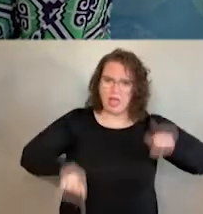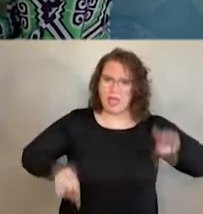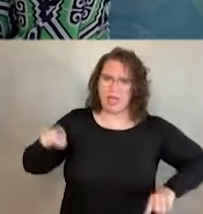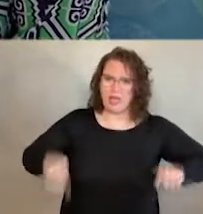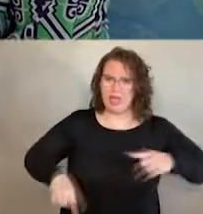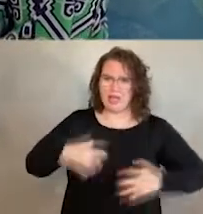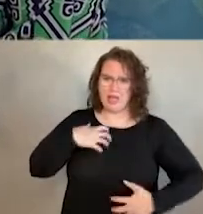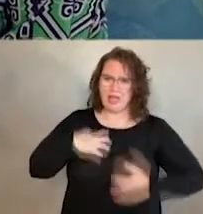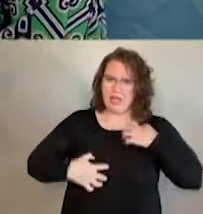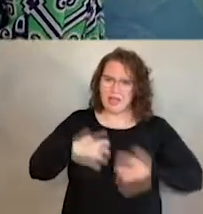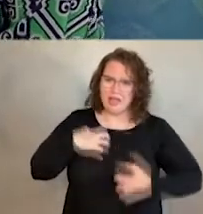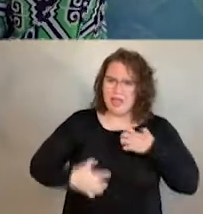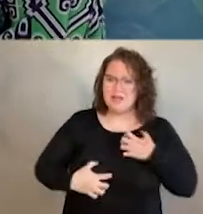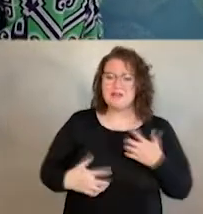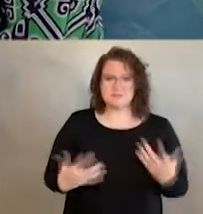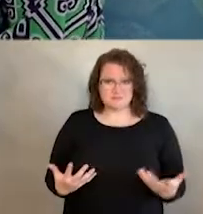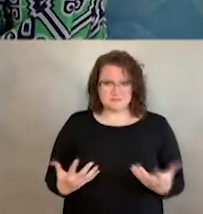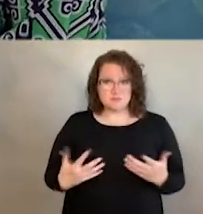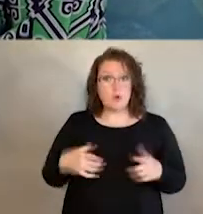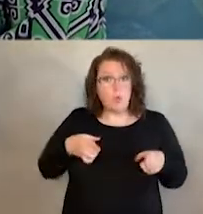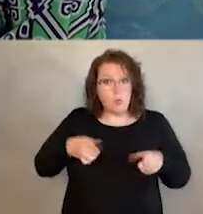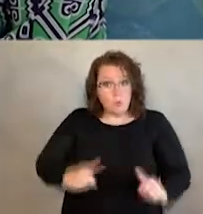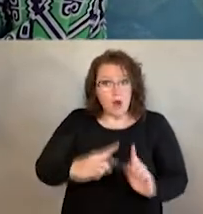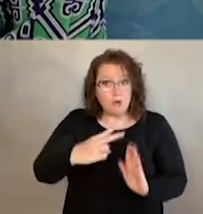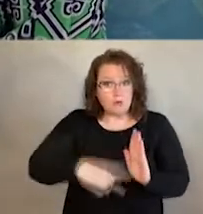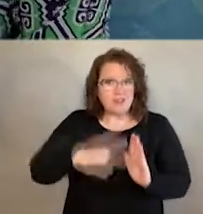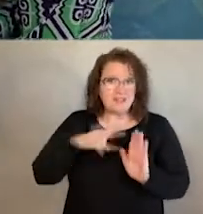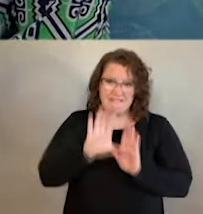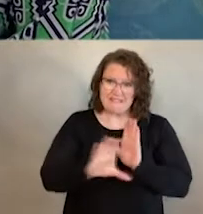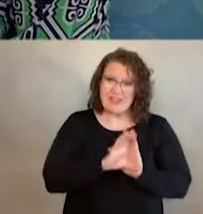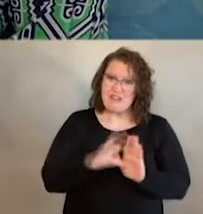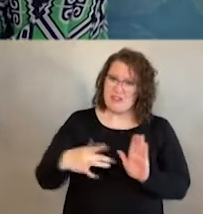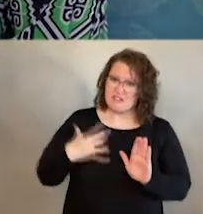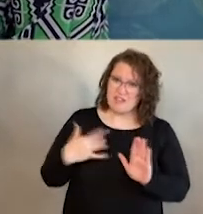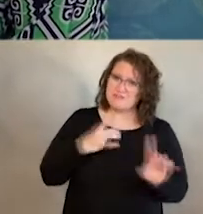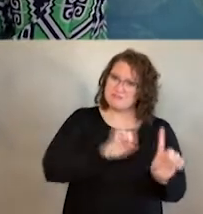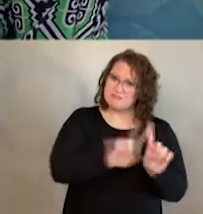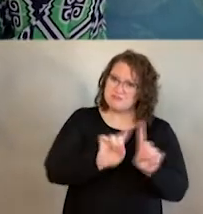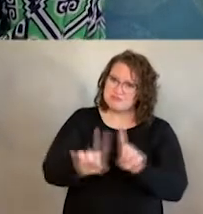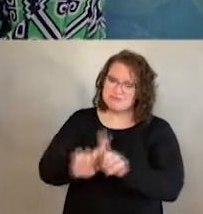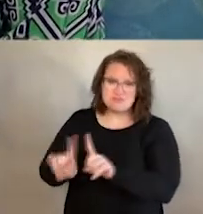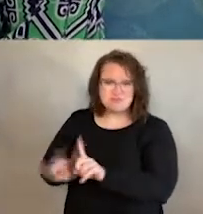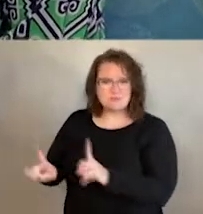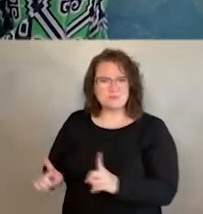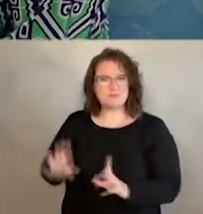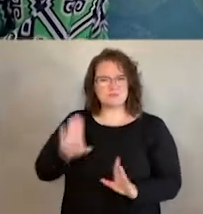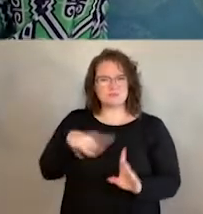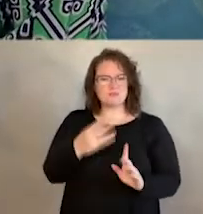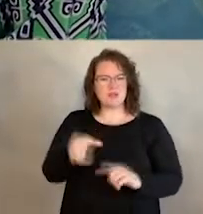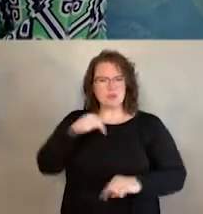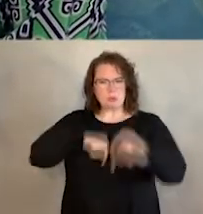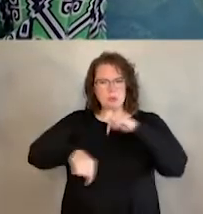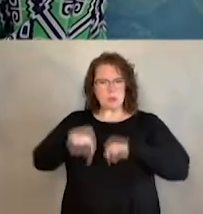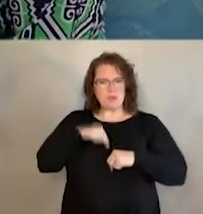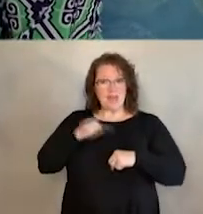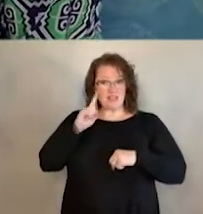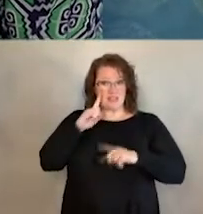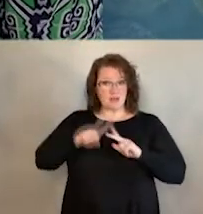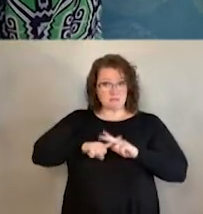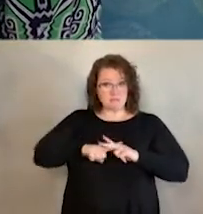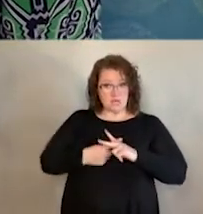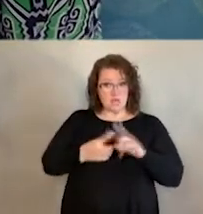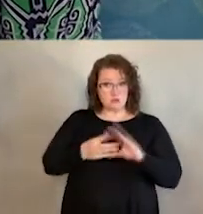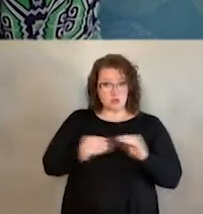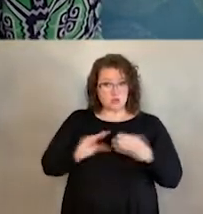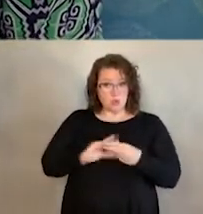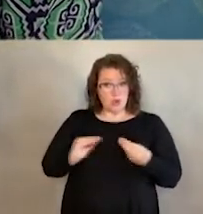we're reading, characters feel many different things. So let's think about how Camilla feels in the beginning of the story, and then let's